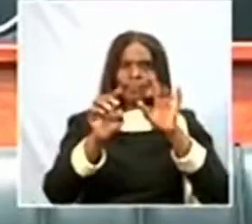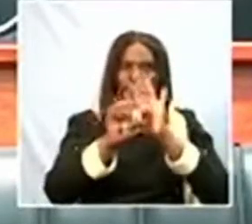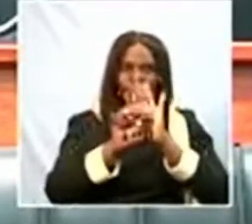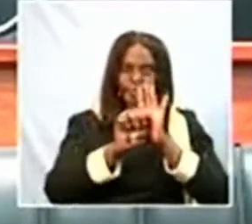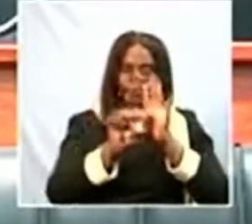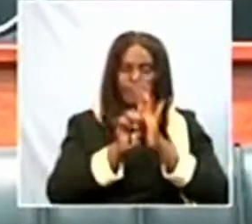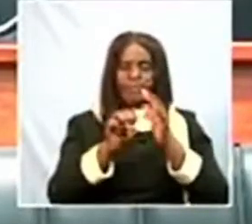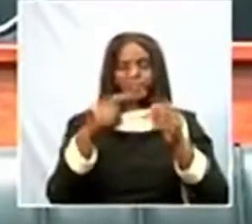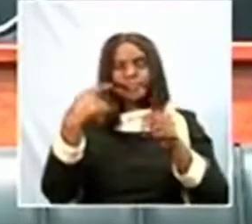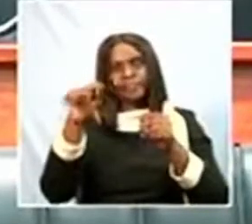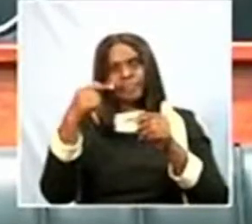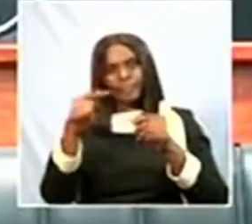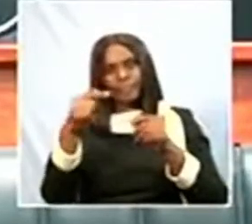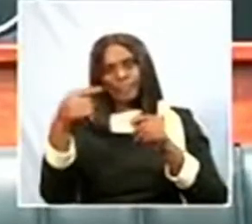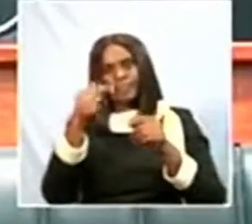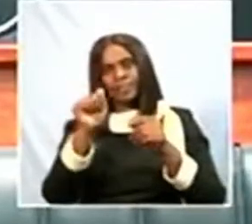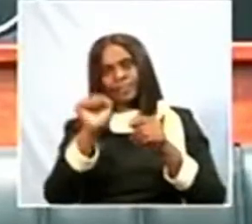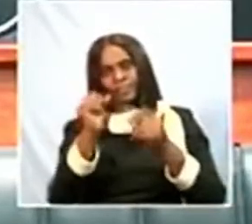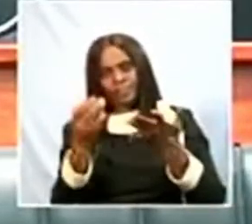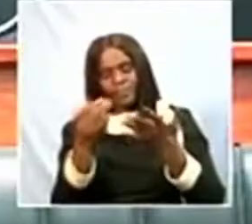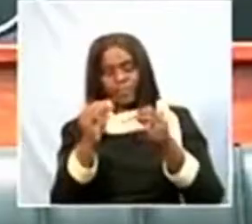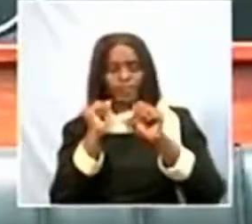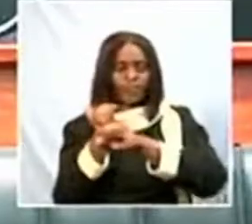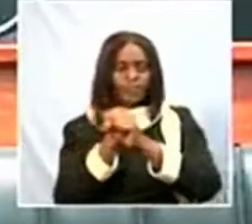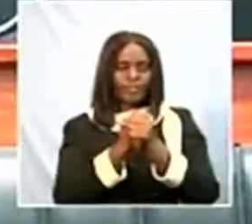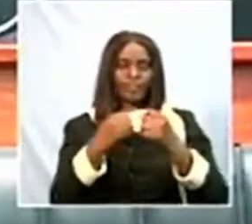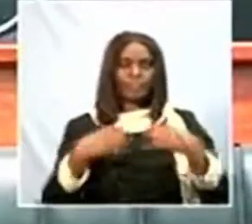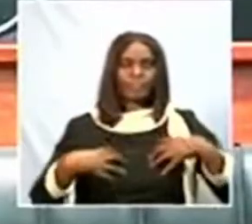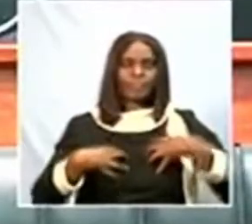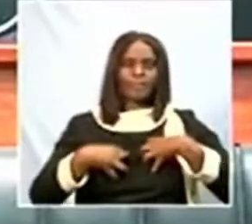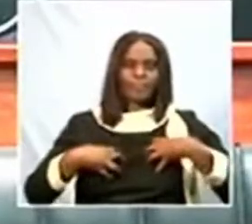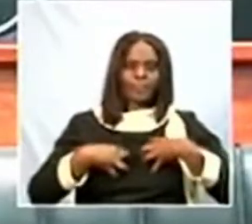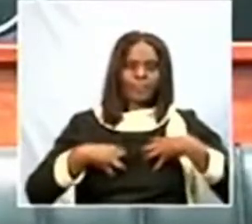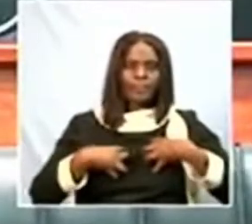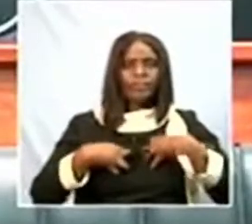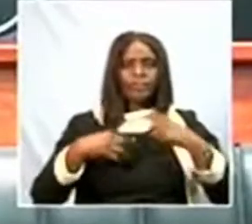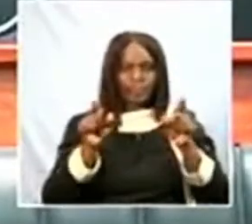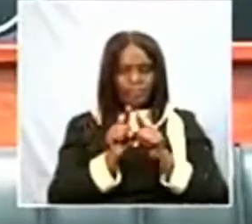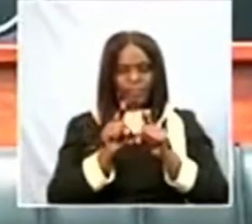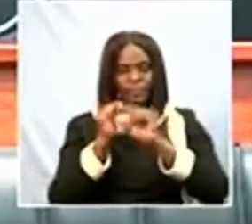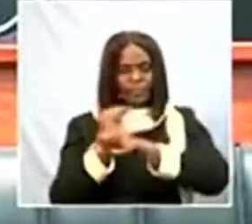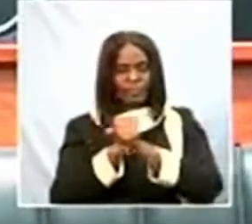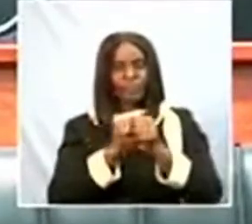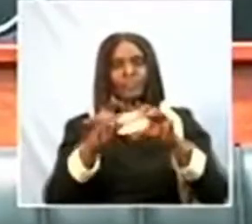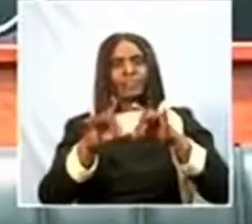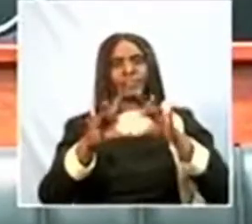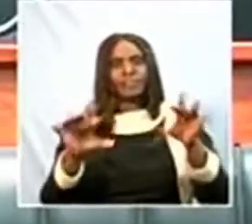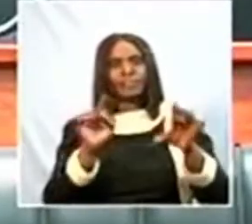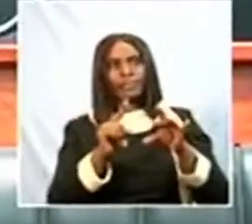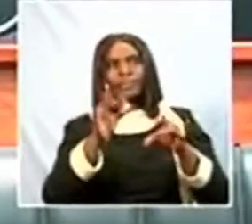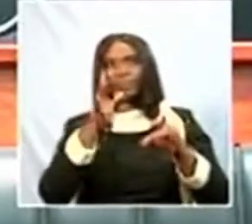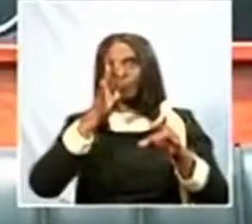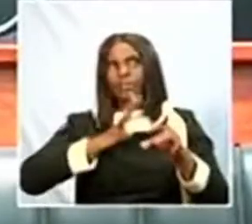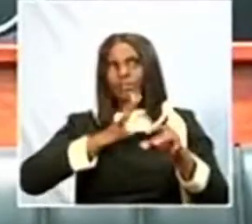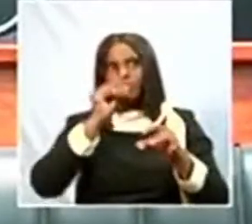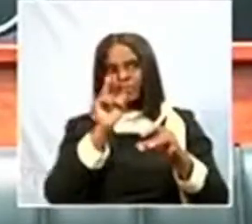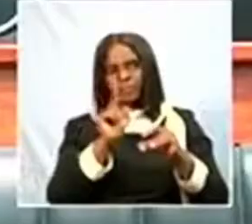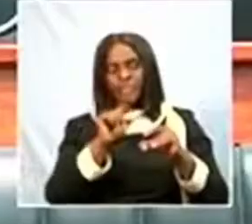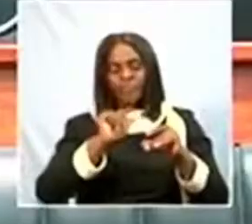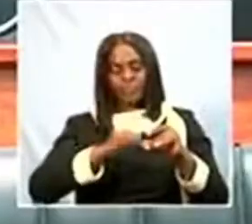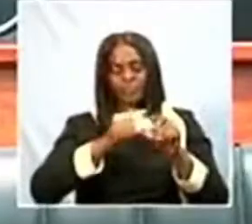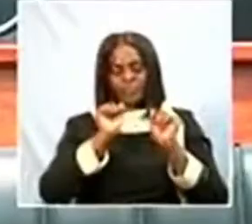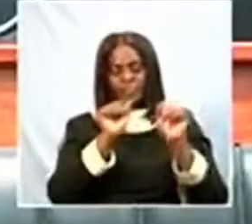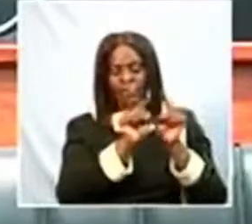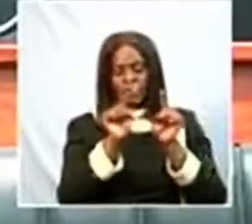reduce greenhouse gas emissions, protect wildlife habitats, and protect our land. Madam Speaker, we can